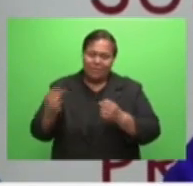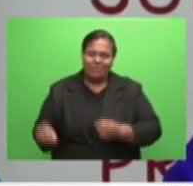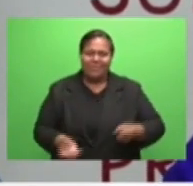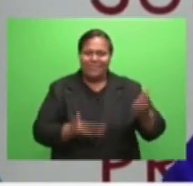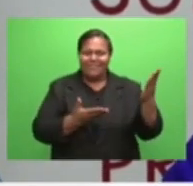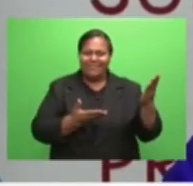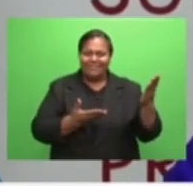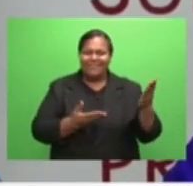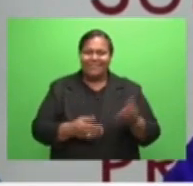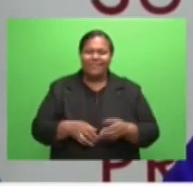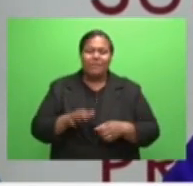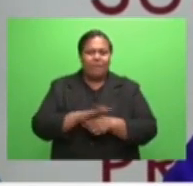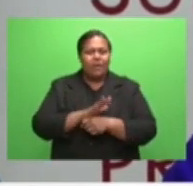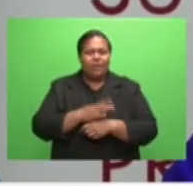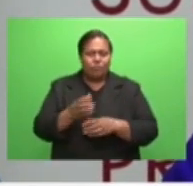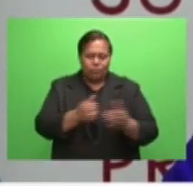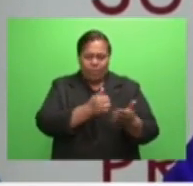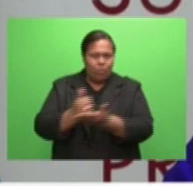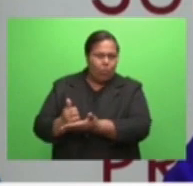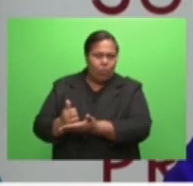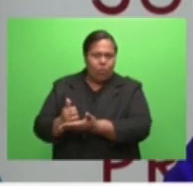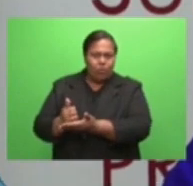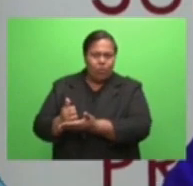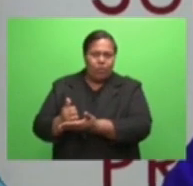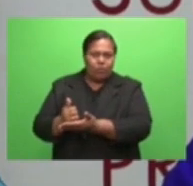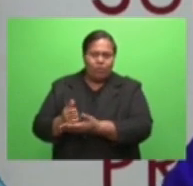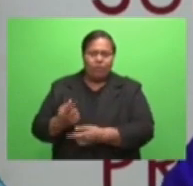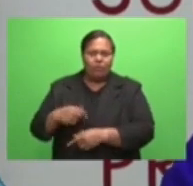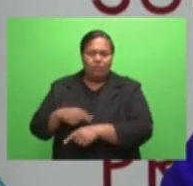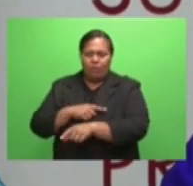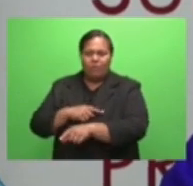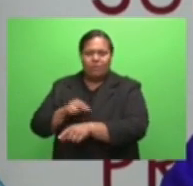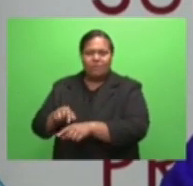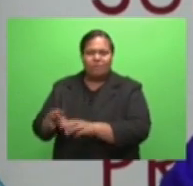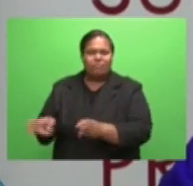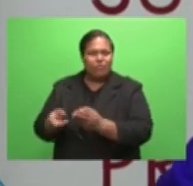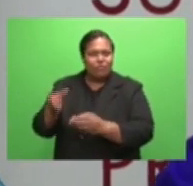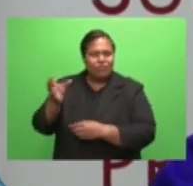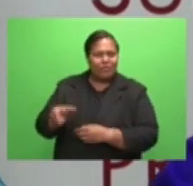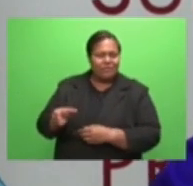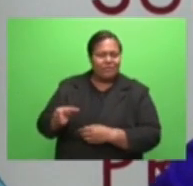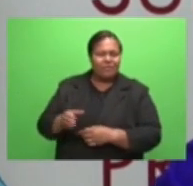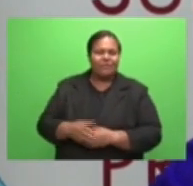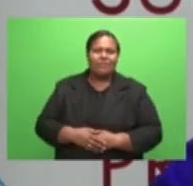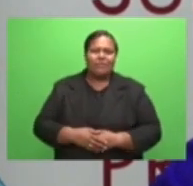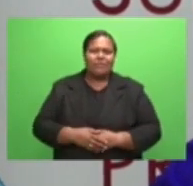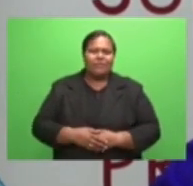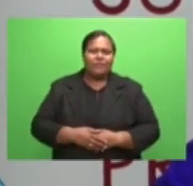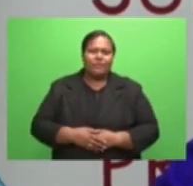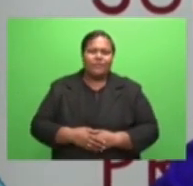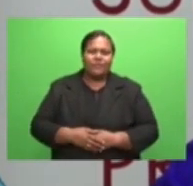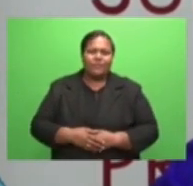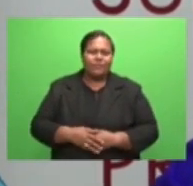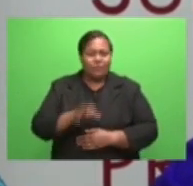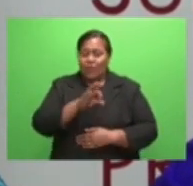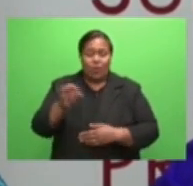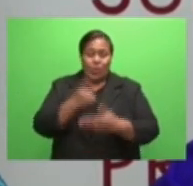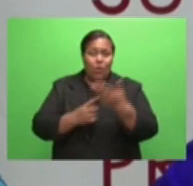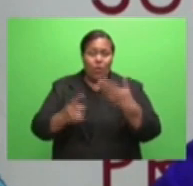into supporting the means of their livelihood. And having said that, it is not only for